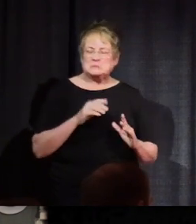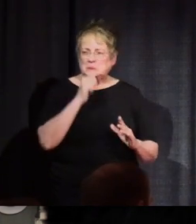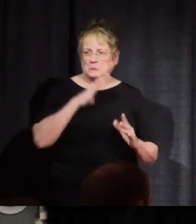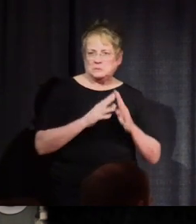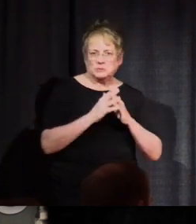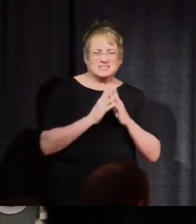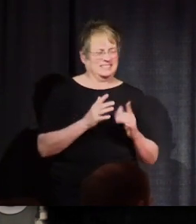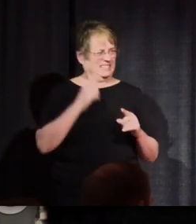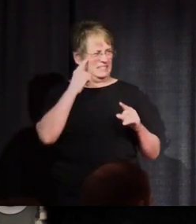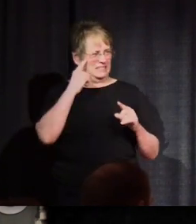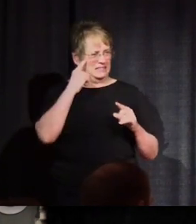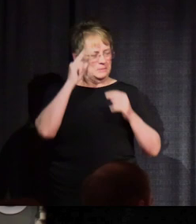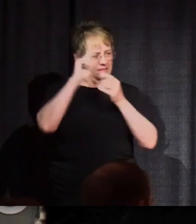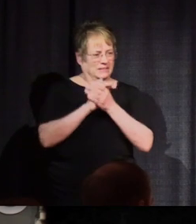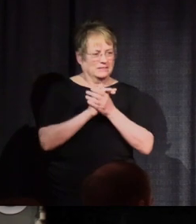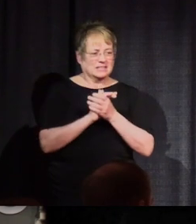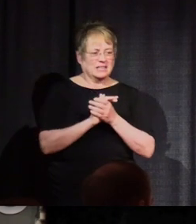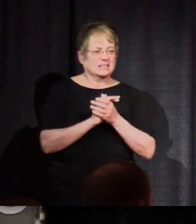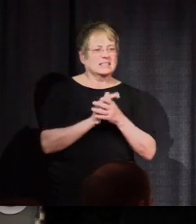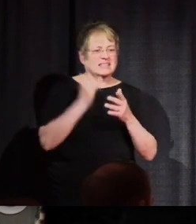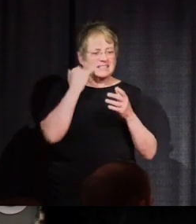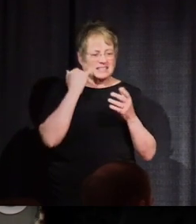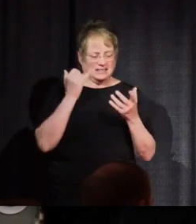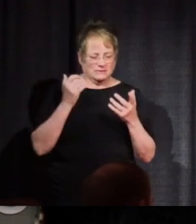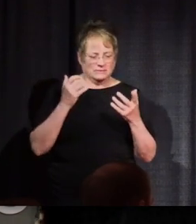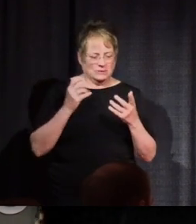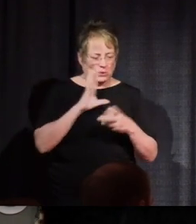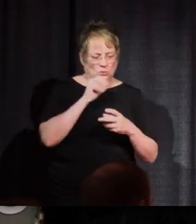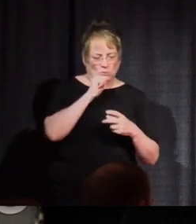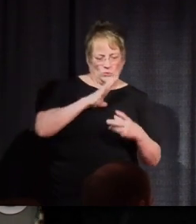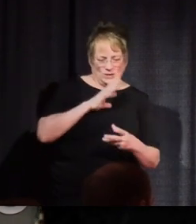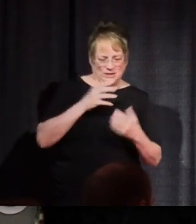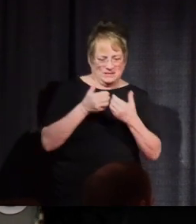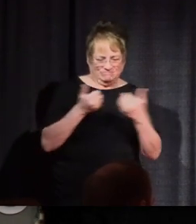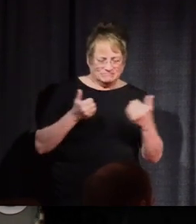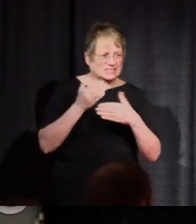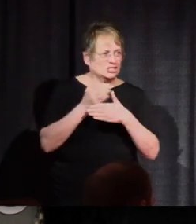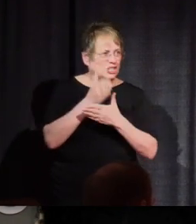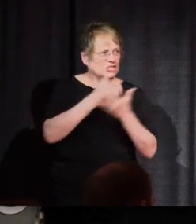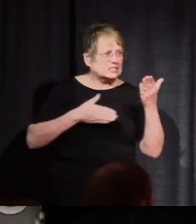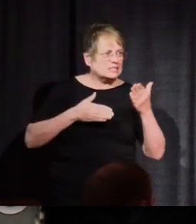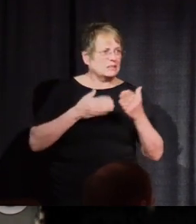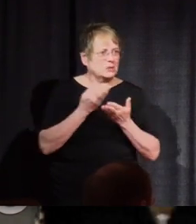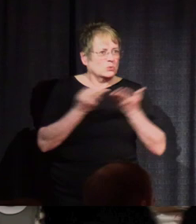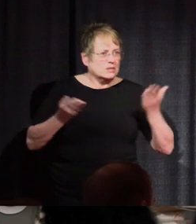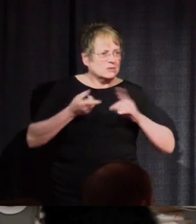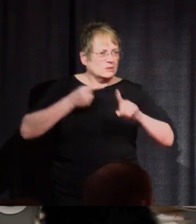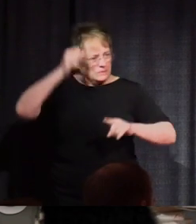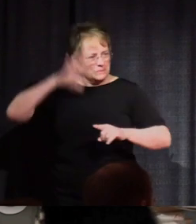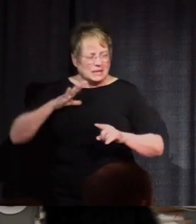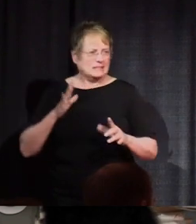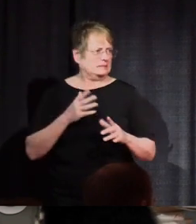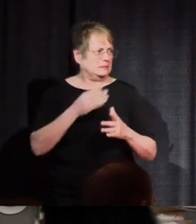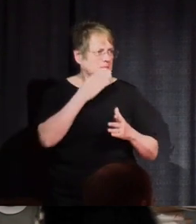belief that there was one pot of resources for wrestling and if you bring women into the mix you split the pot taking resources away from men's